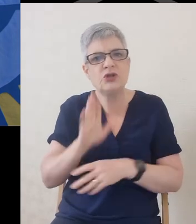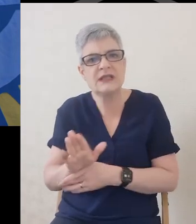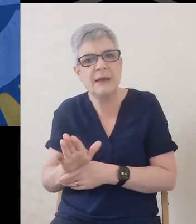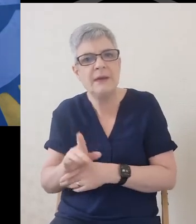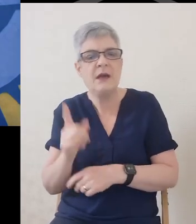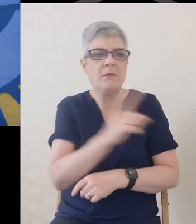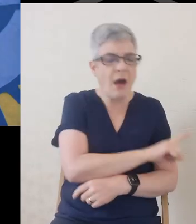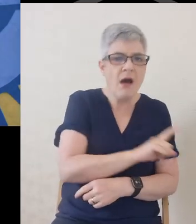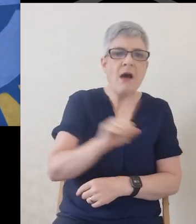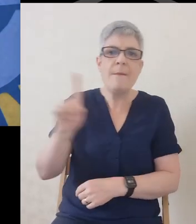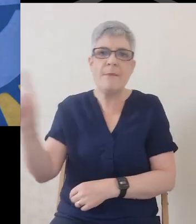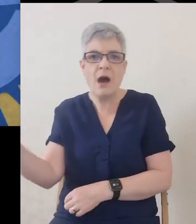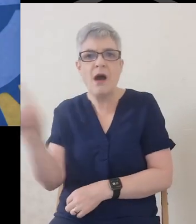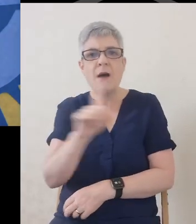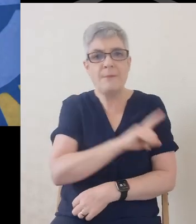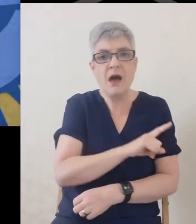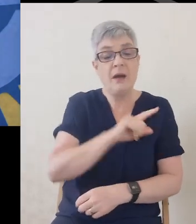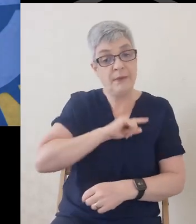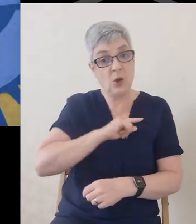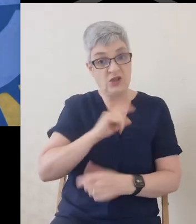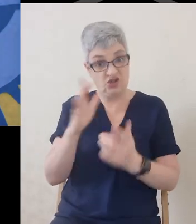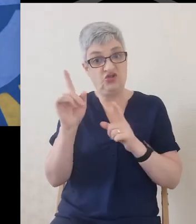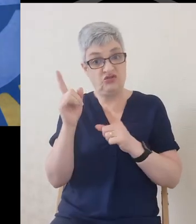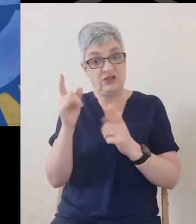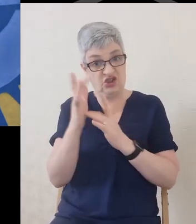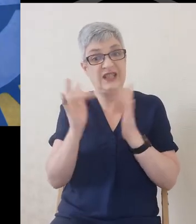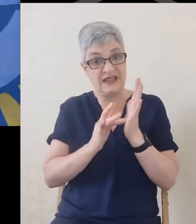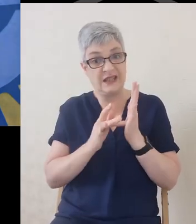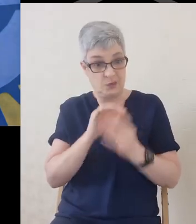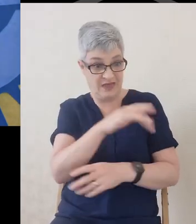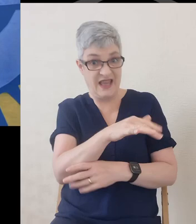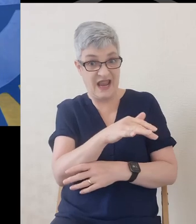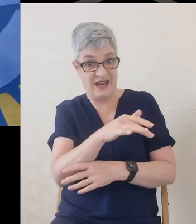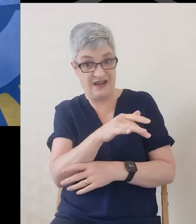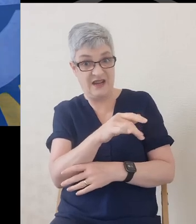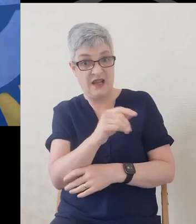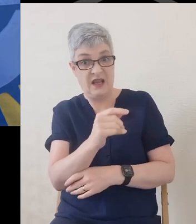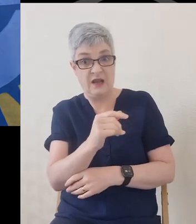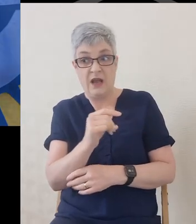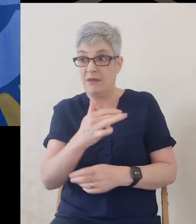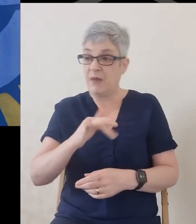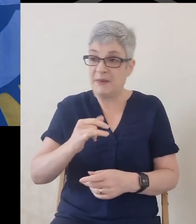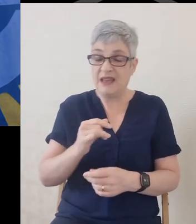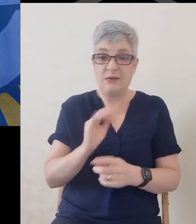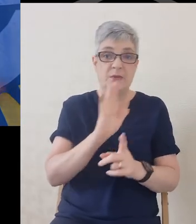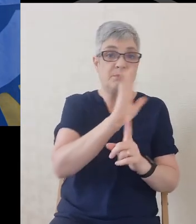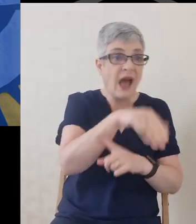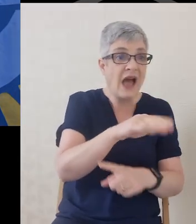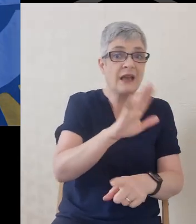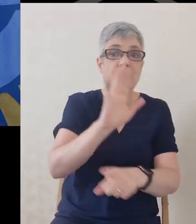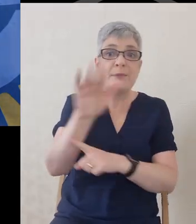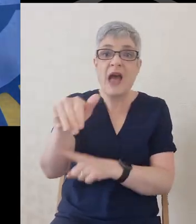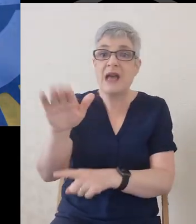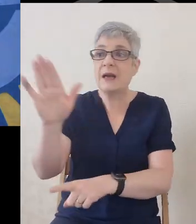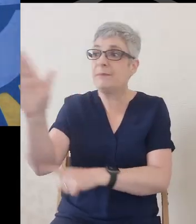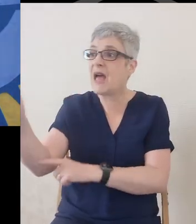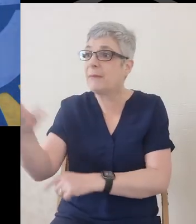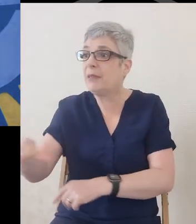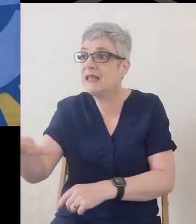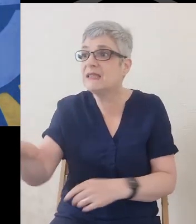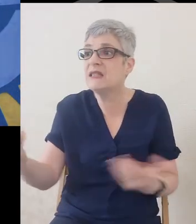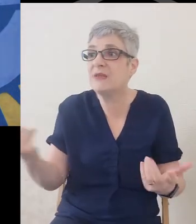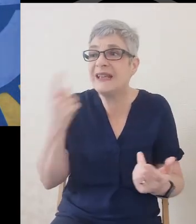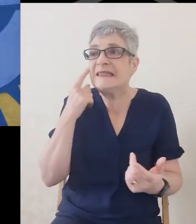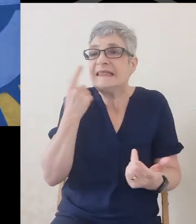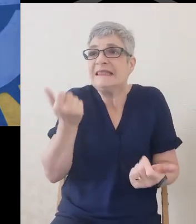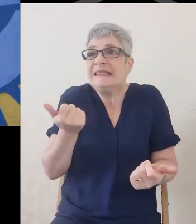because Jesus, Luke 24, had drawn beside disciples. Then maybe they went back to places, no, thinking, I wish we